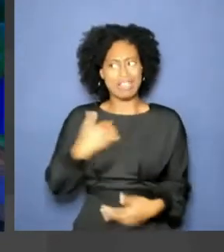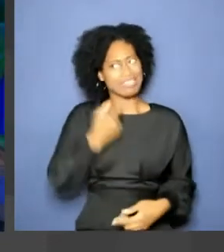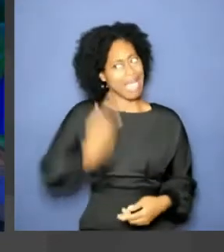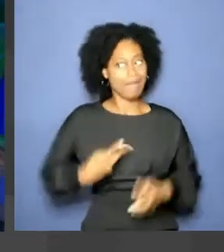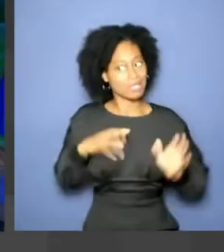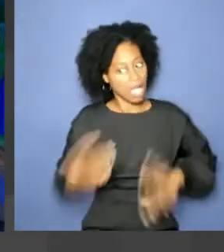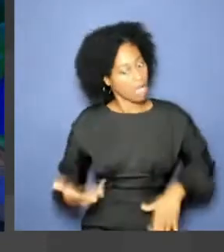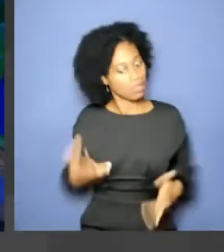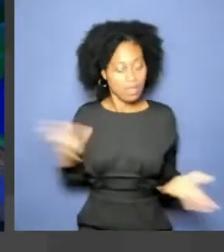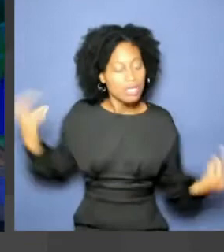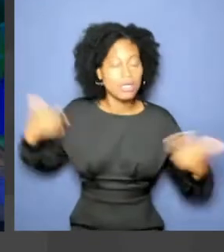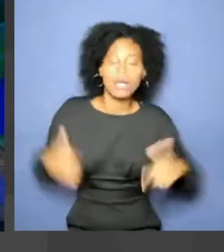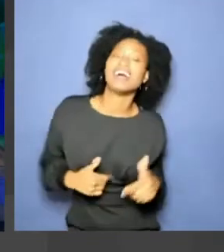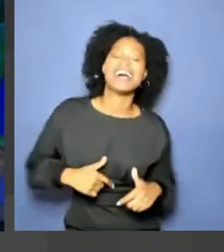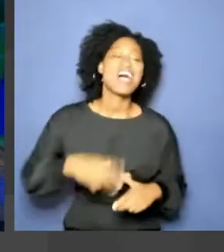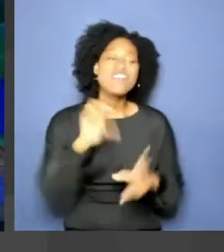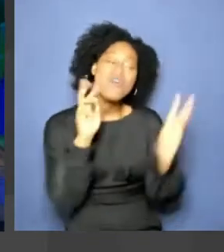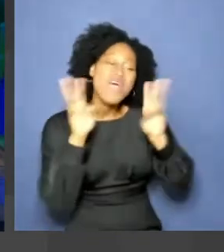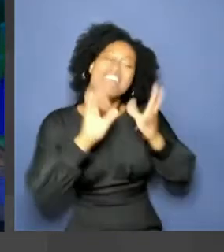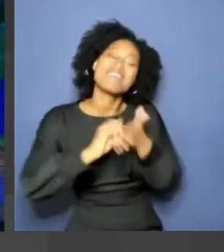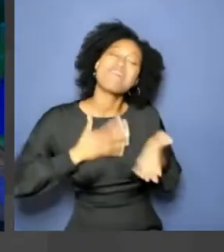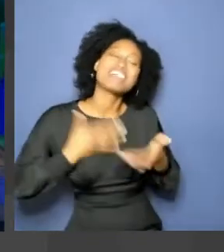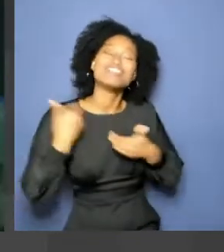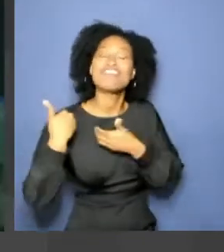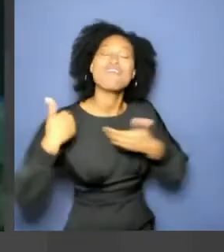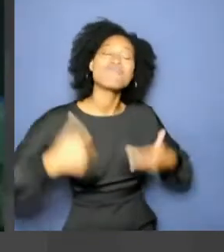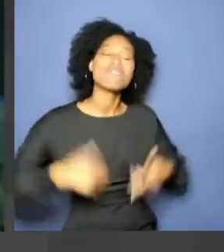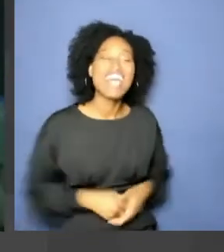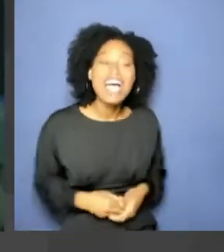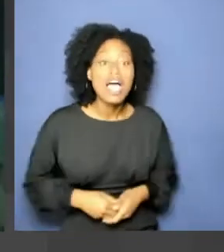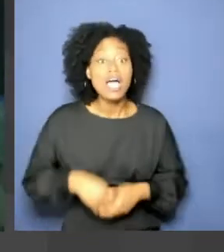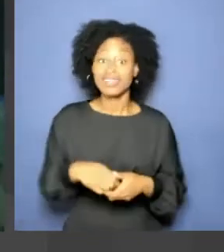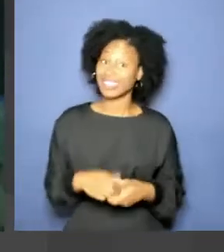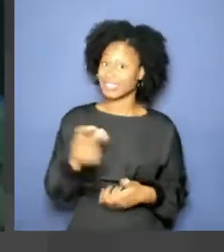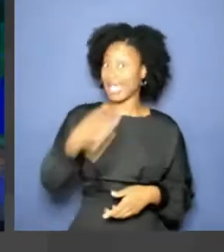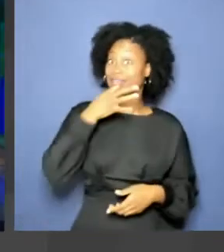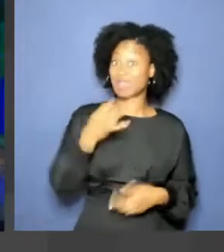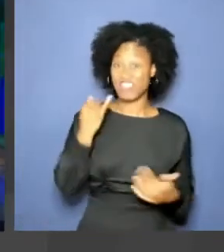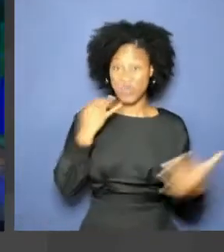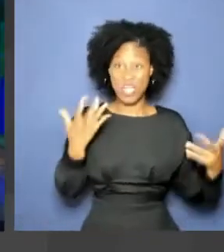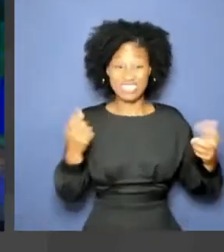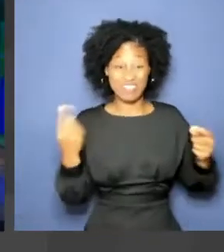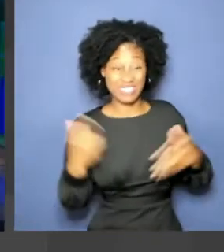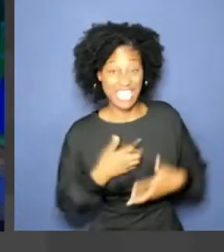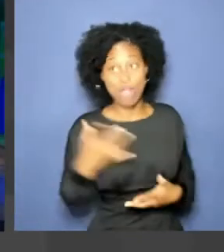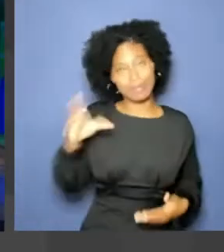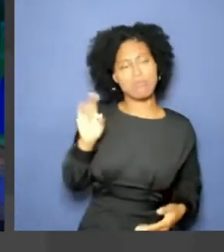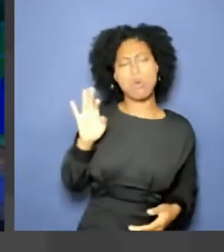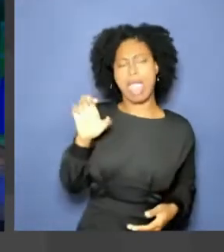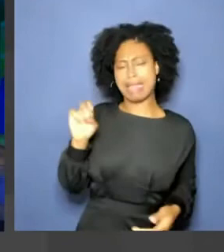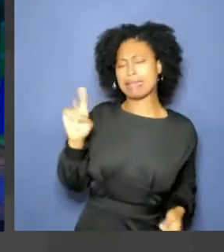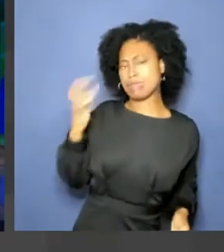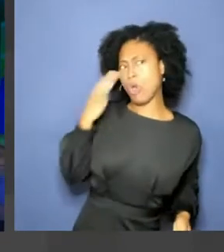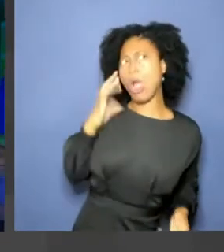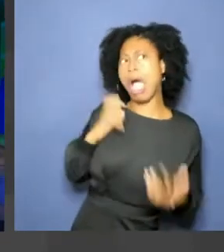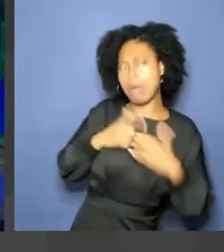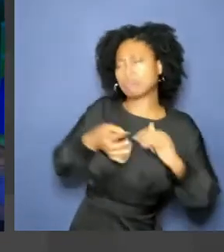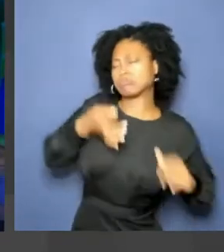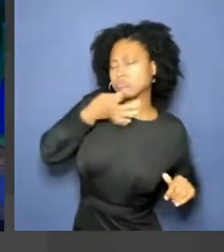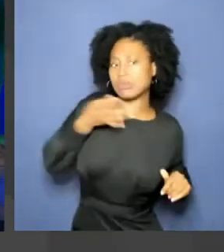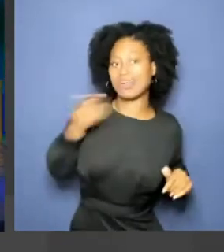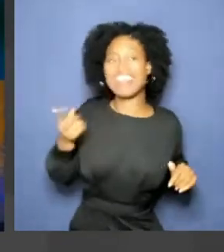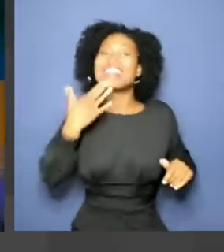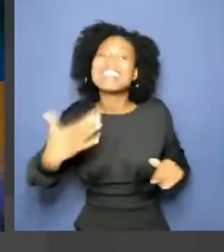job. He's so expert. Like if you want to do something scary, it's like, Brandon. Thanks, Brandon. Thank you so much, Brandon.